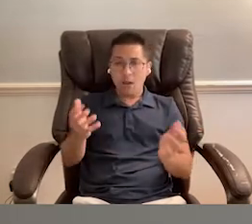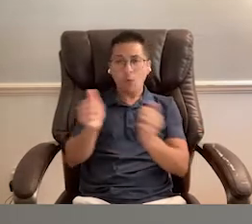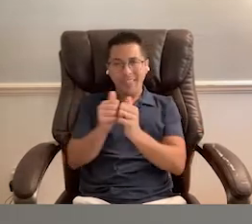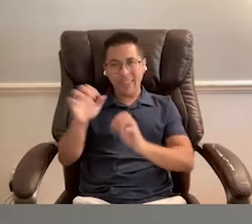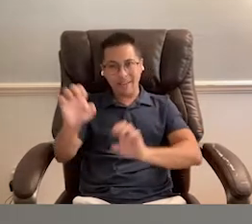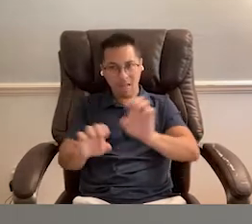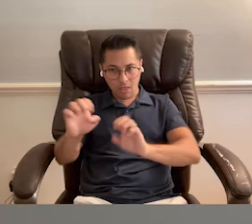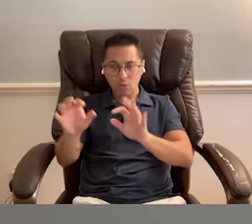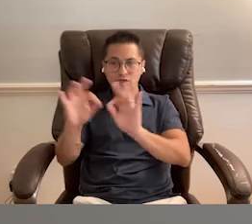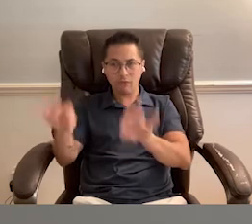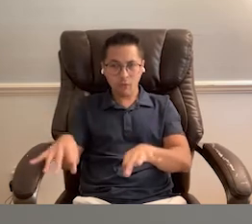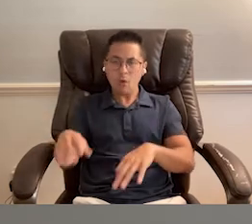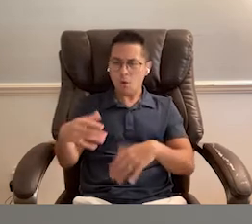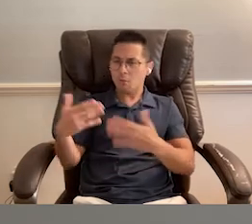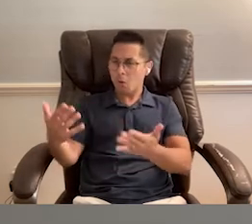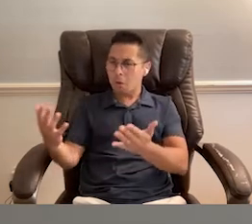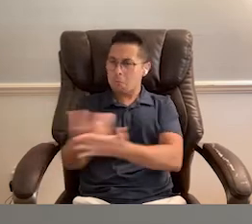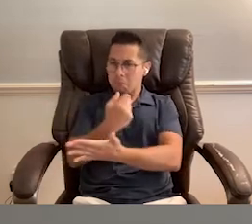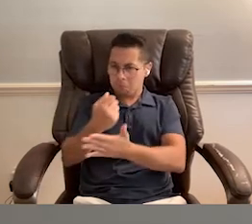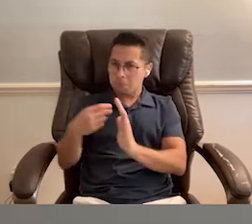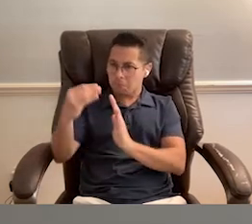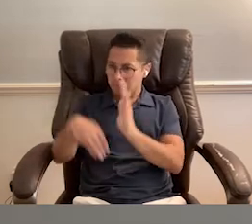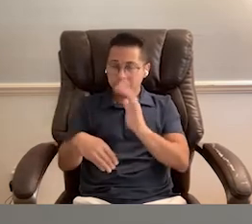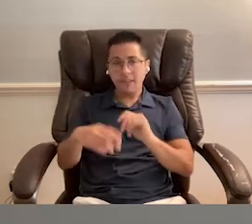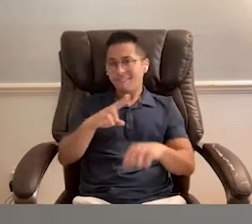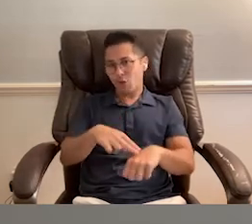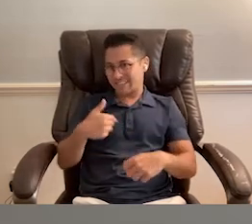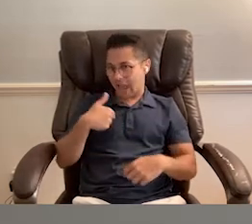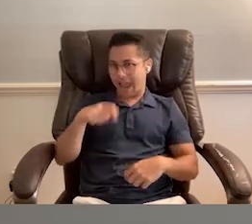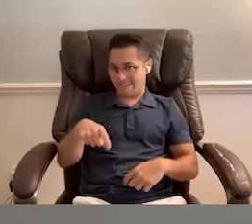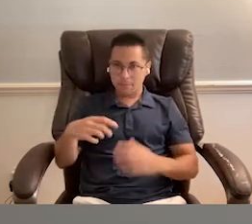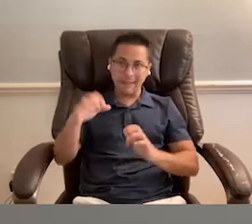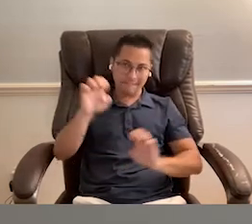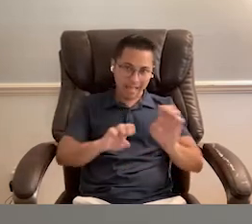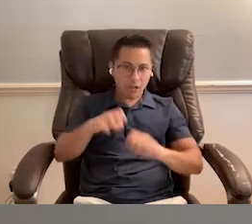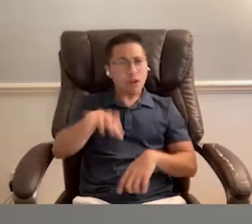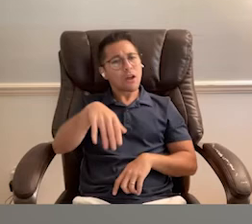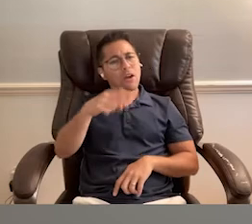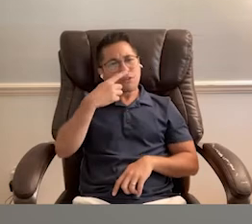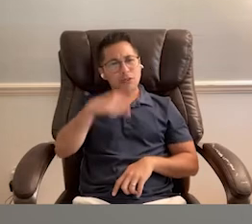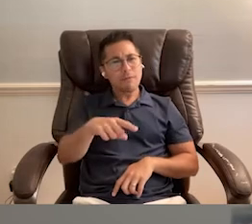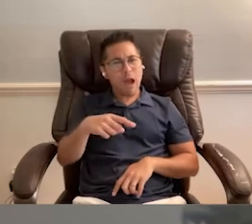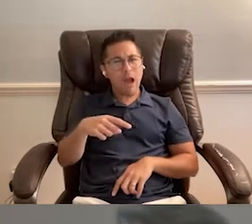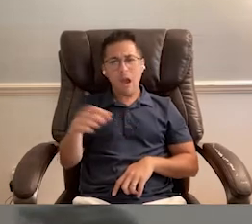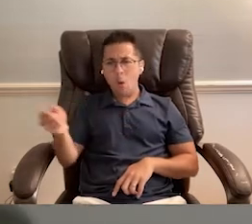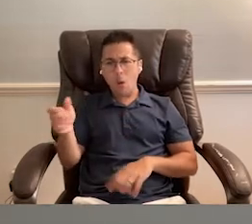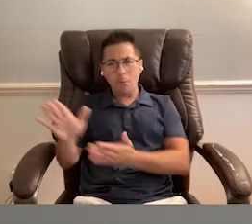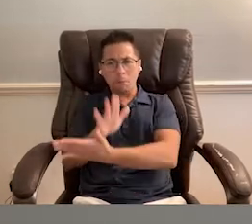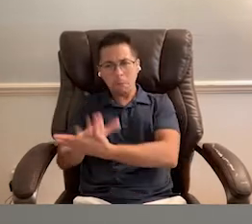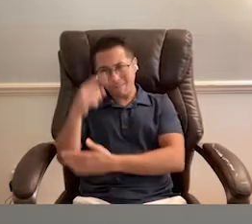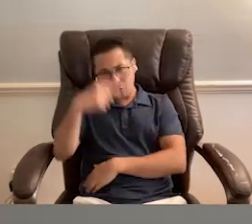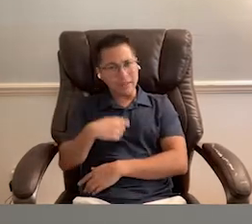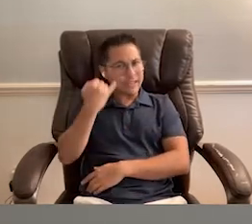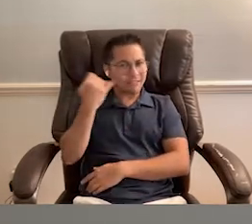evaluation form, grab an evaluation form because of course I have to be evaluated. Do you mind holding those for